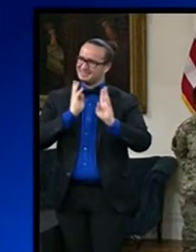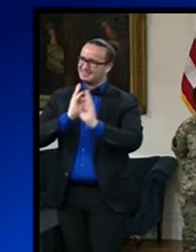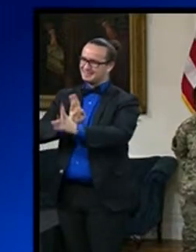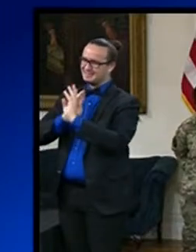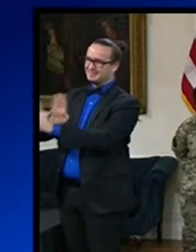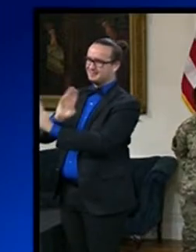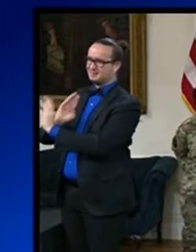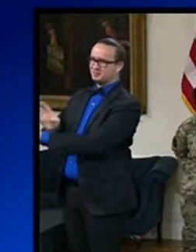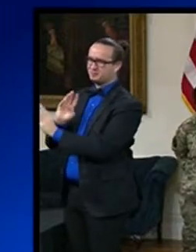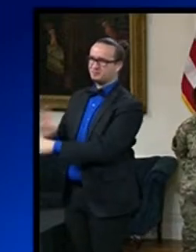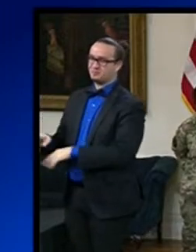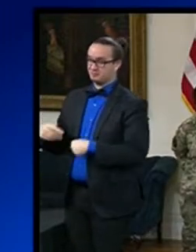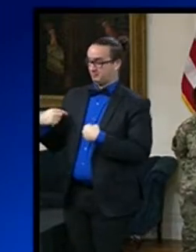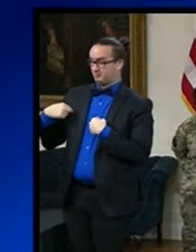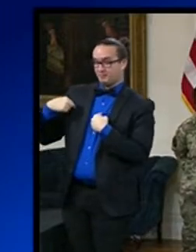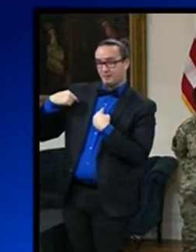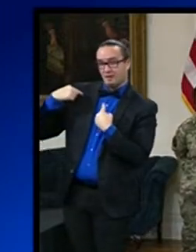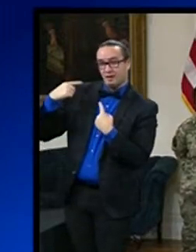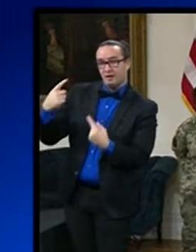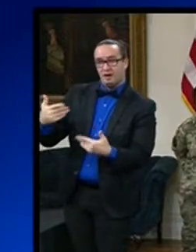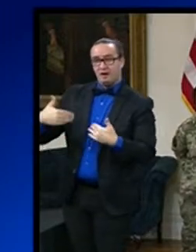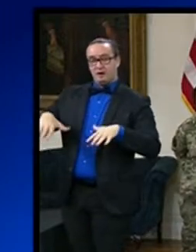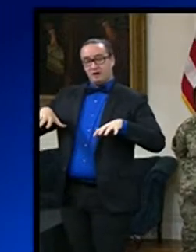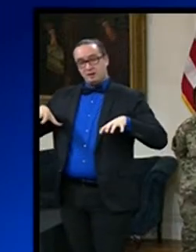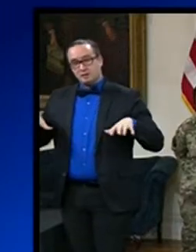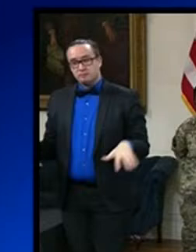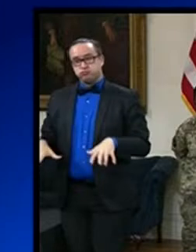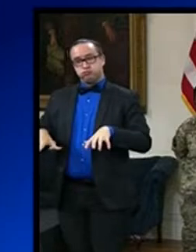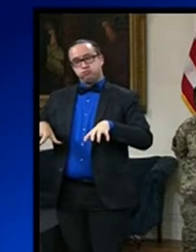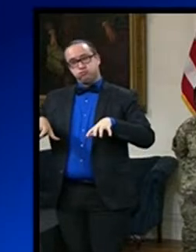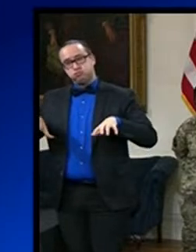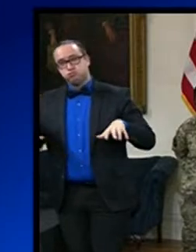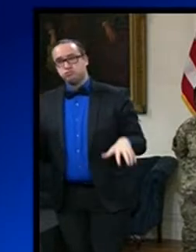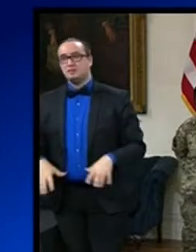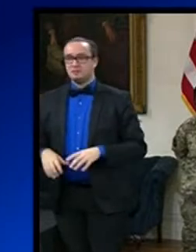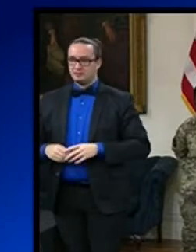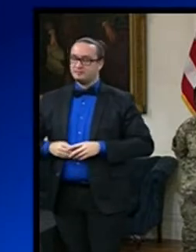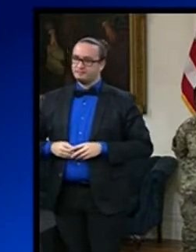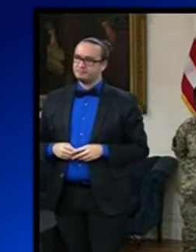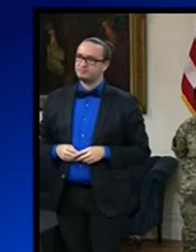we are announcing the very first vaccine equity